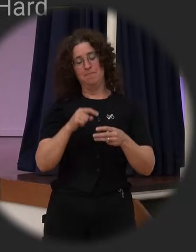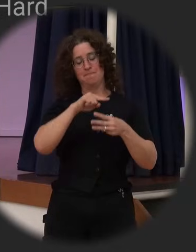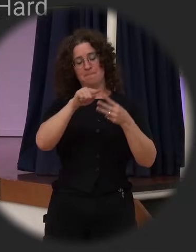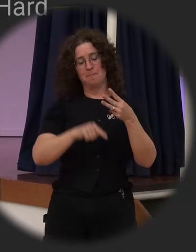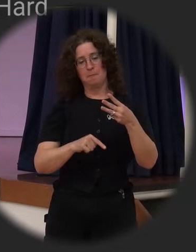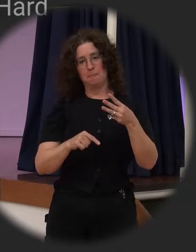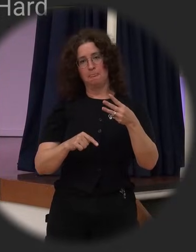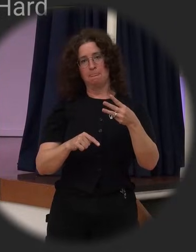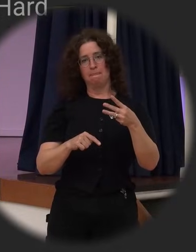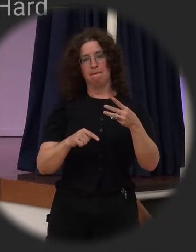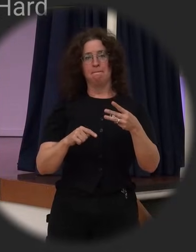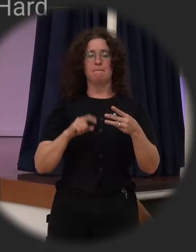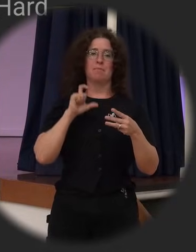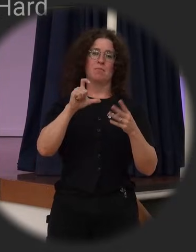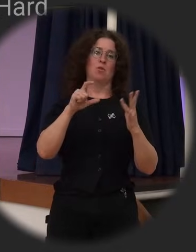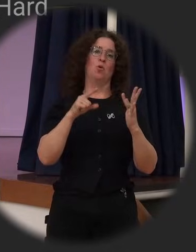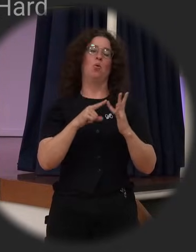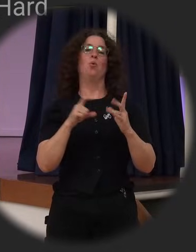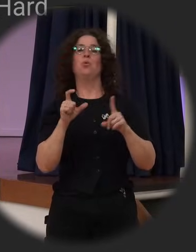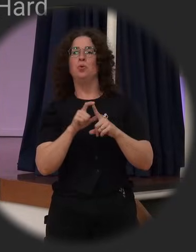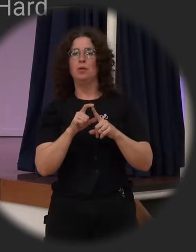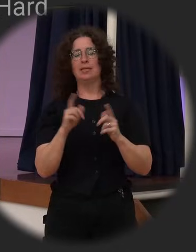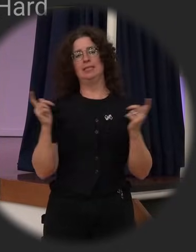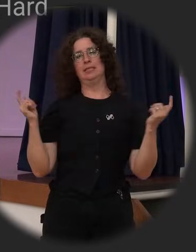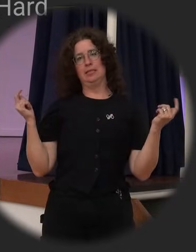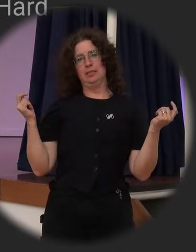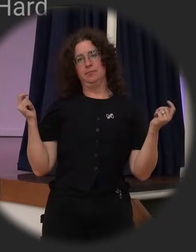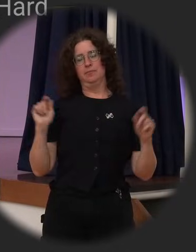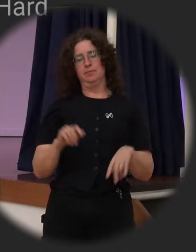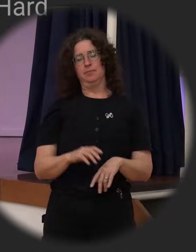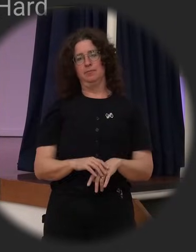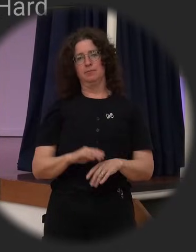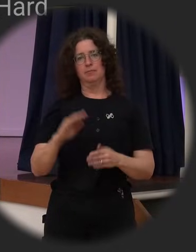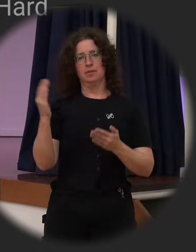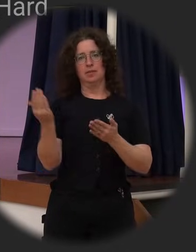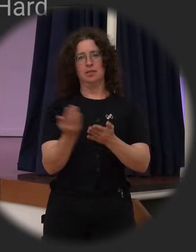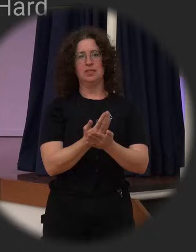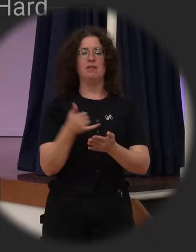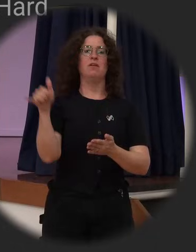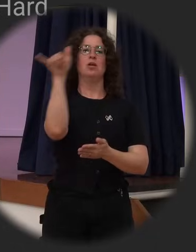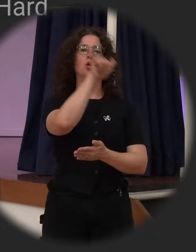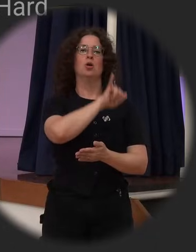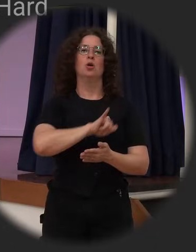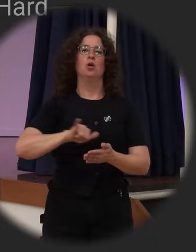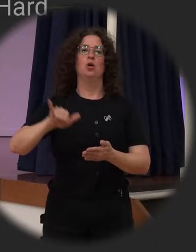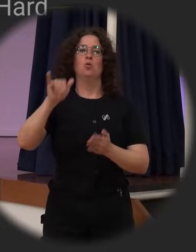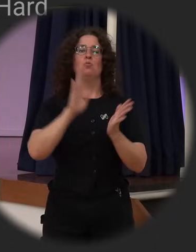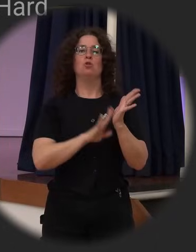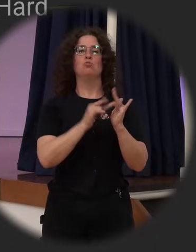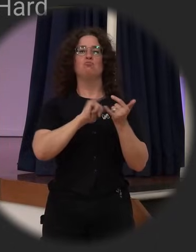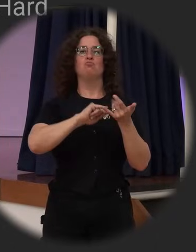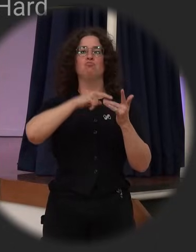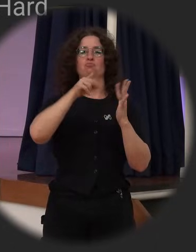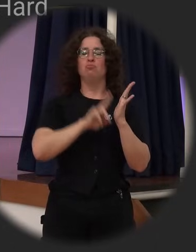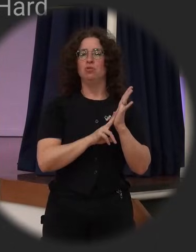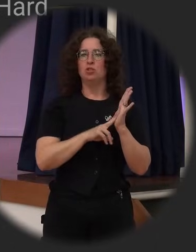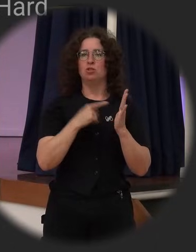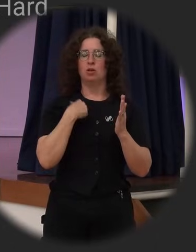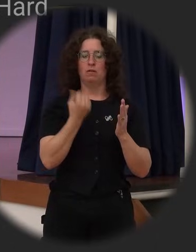there's Call of Duty, that's like the very easy one. Basically we're saving which mission we're up to, and the key thing there is when